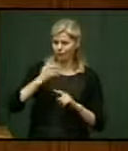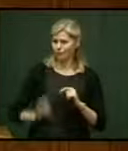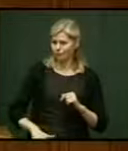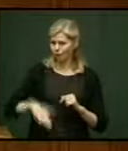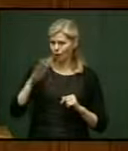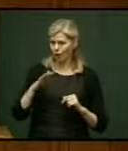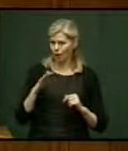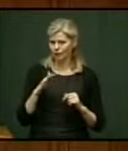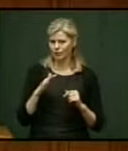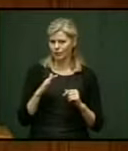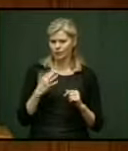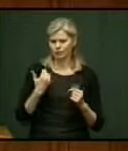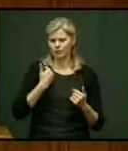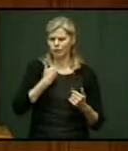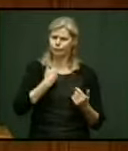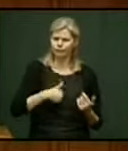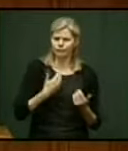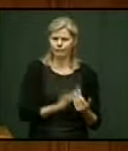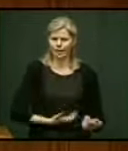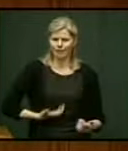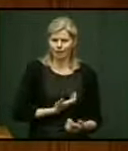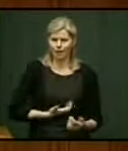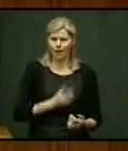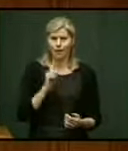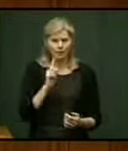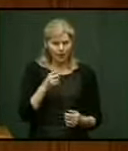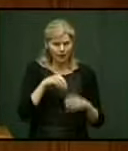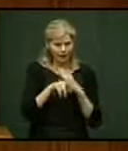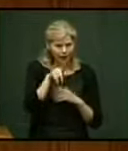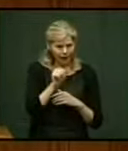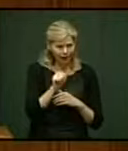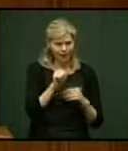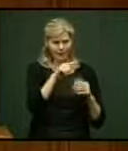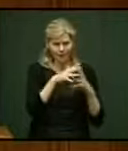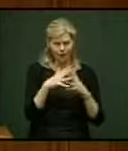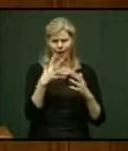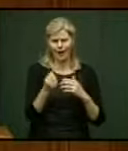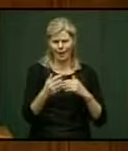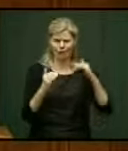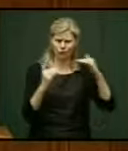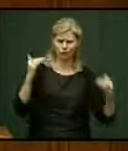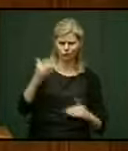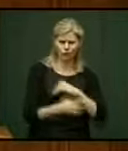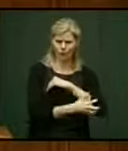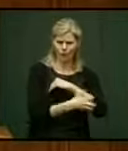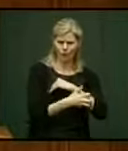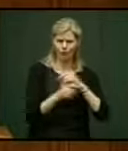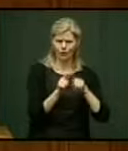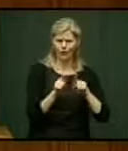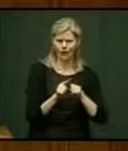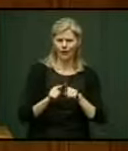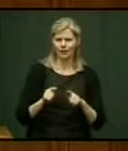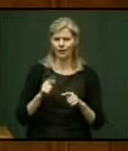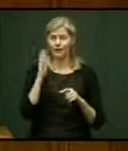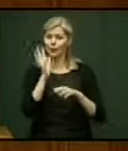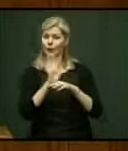with the endemic poverty that lies beneath the shiny movie screen surface of America. As a child, I recall a few trips to downtown